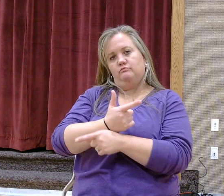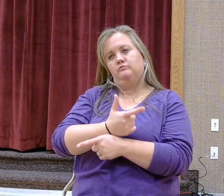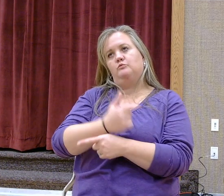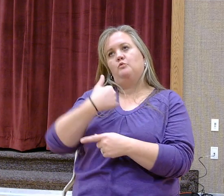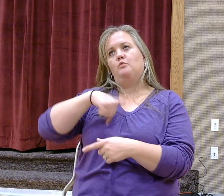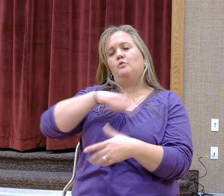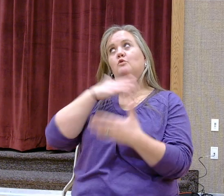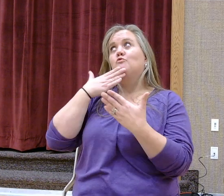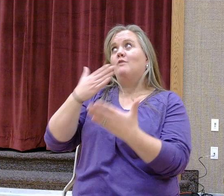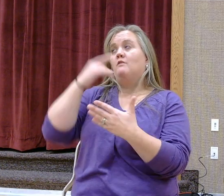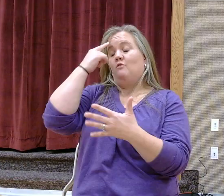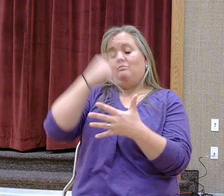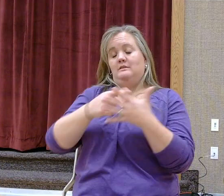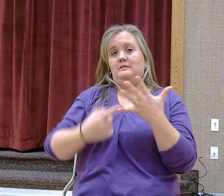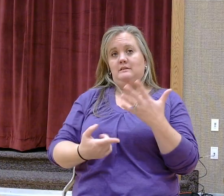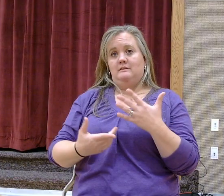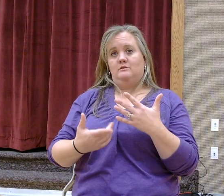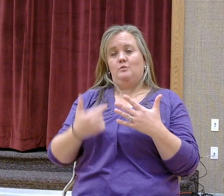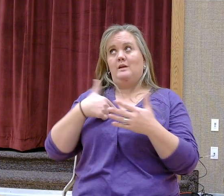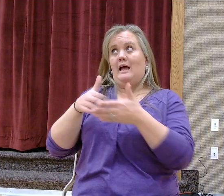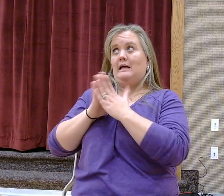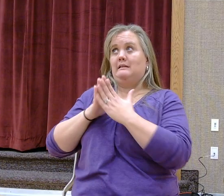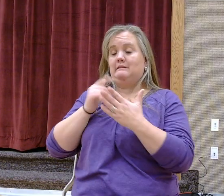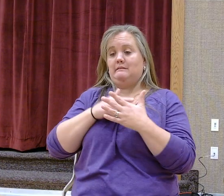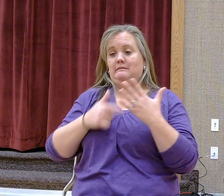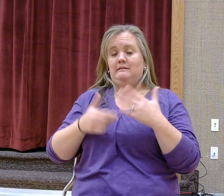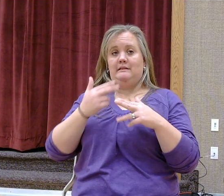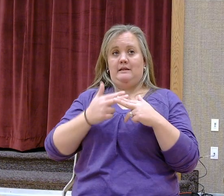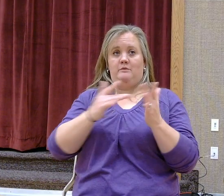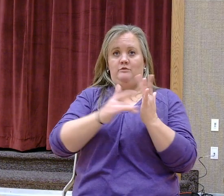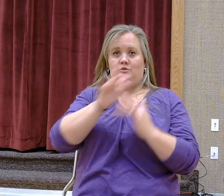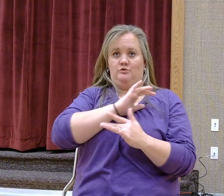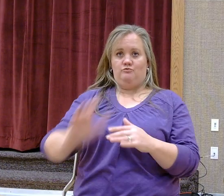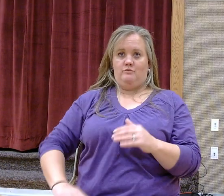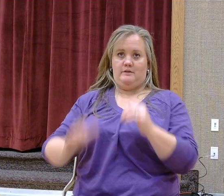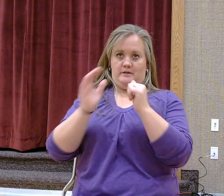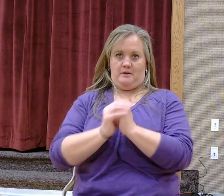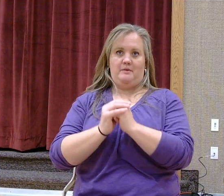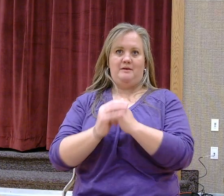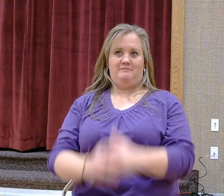We're grateful for these things, and we ask them in the name of Jesus Christ.